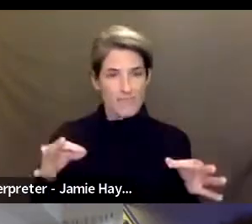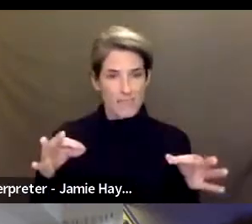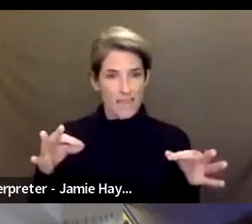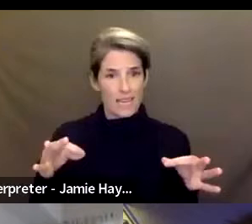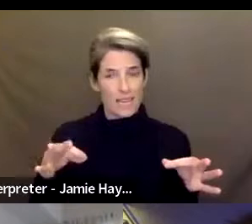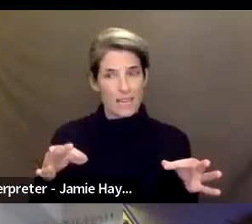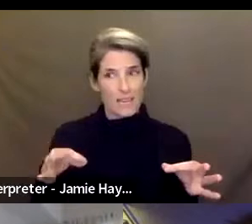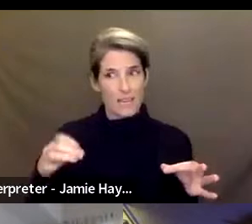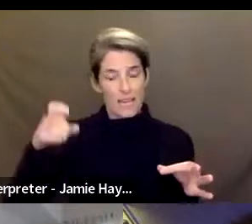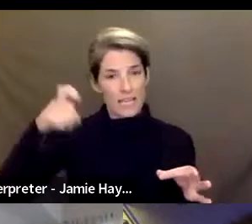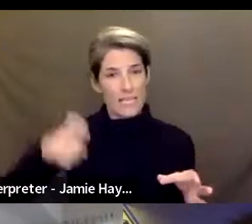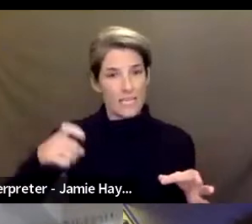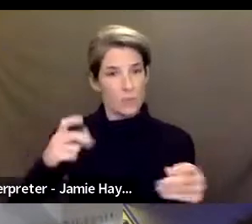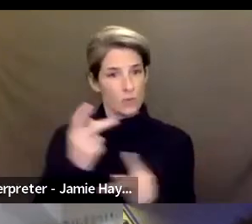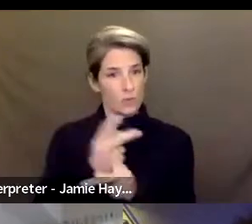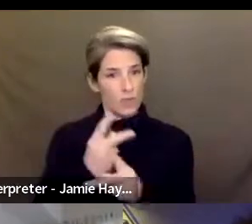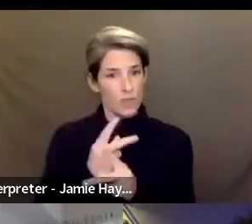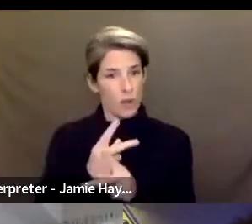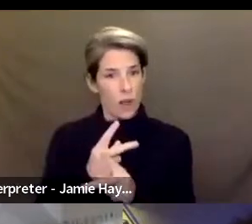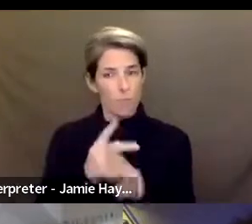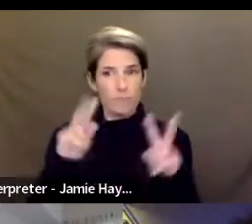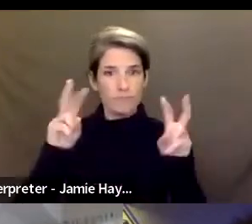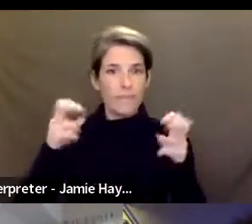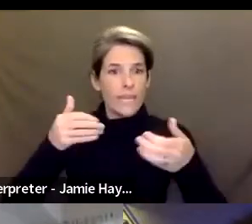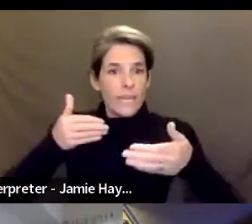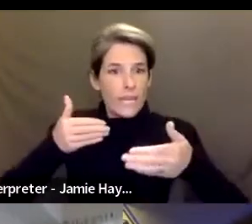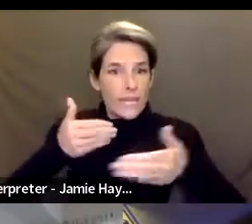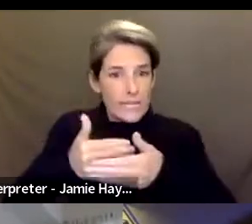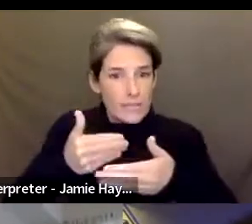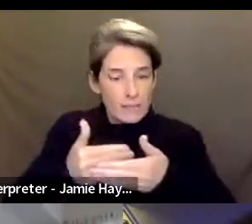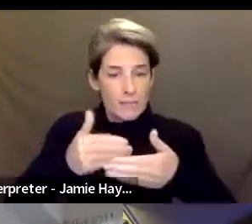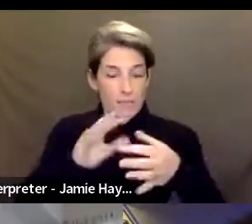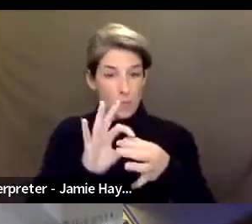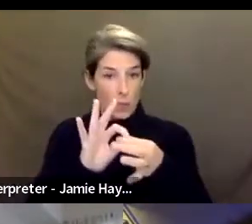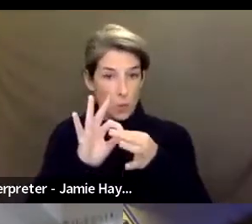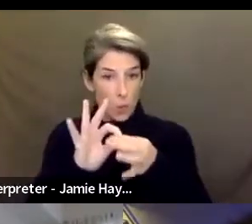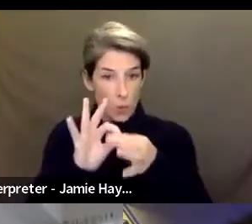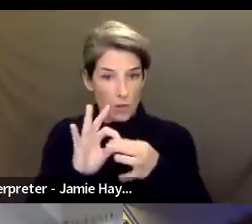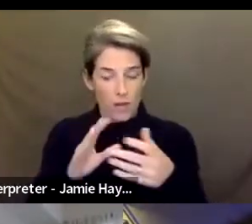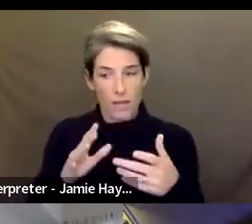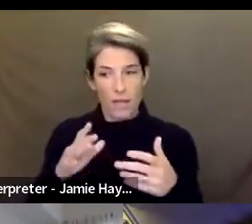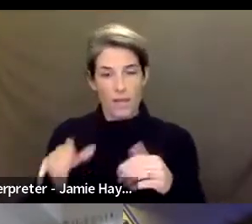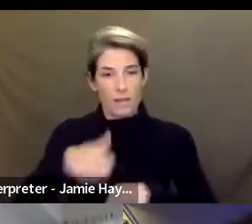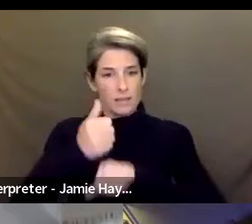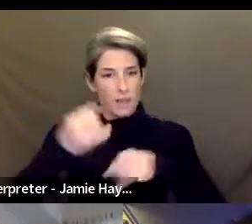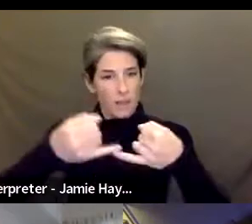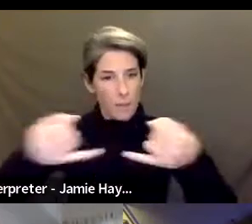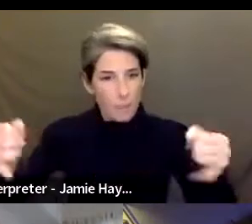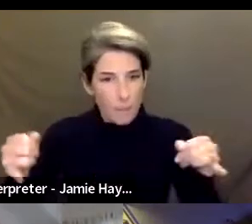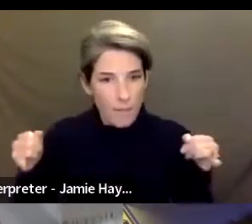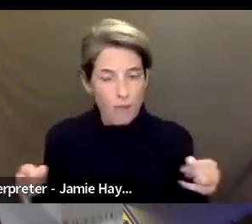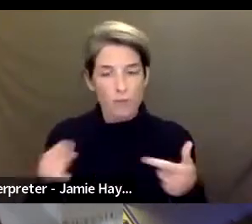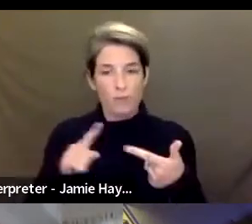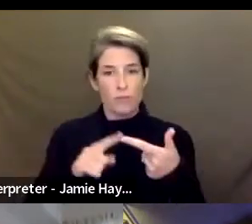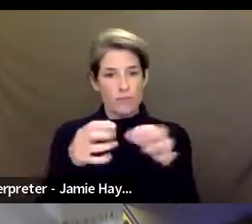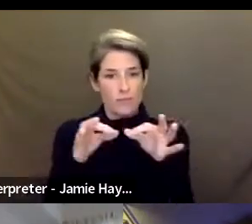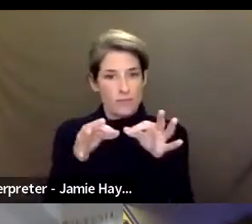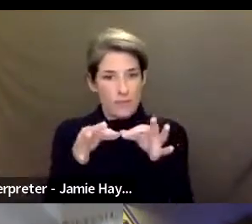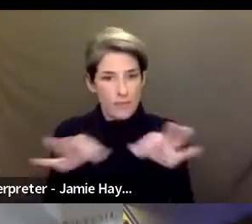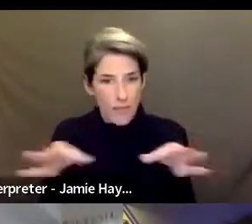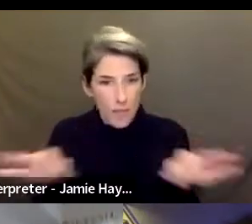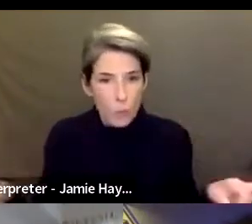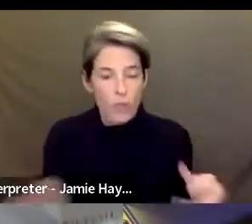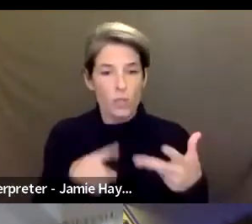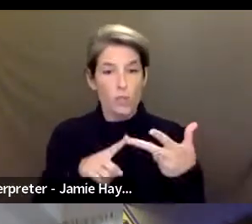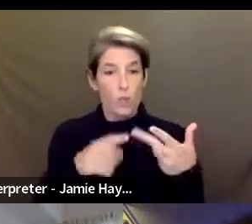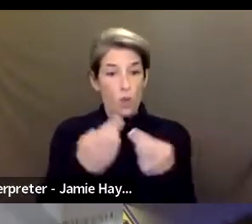to intimacy coordinating that created boundaries and language and a resource